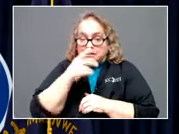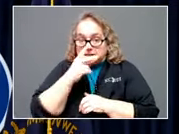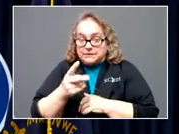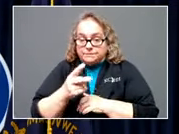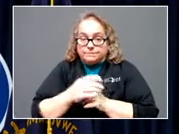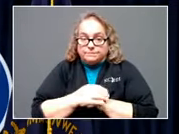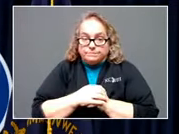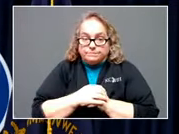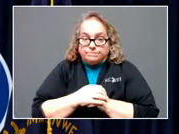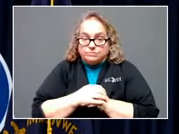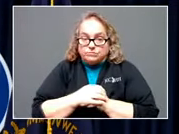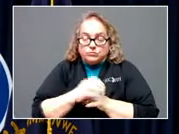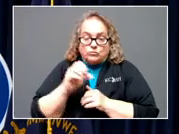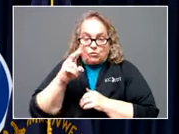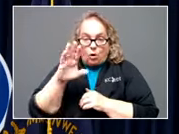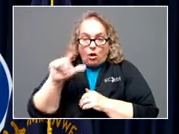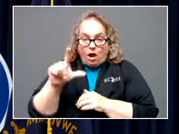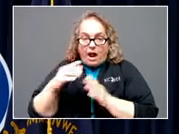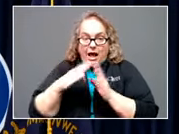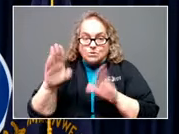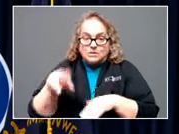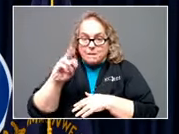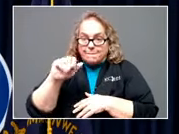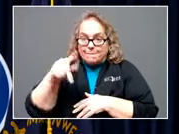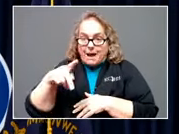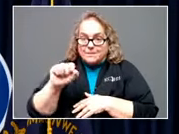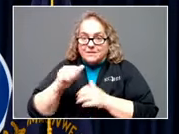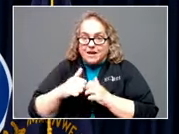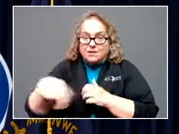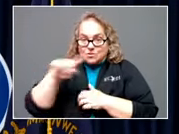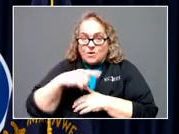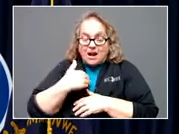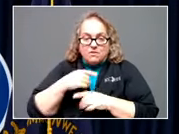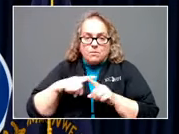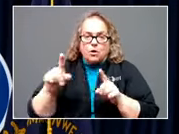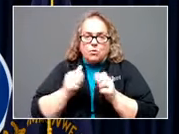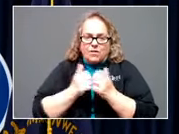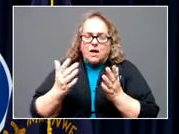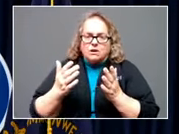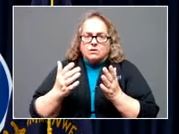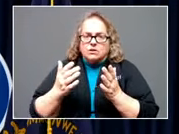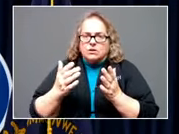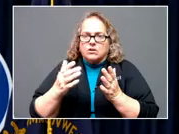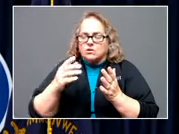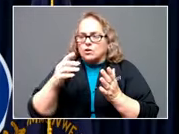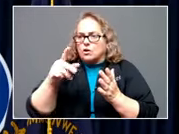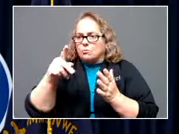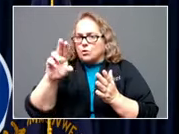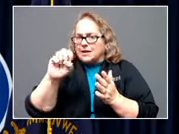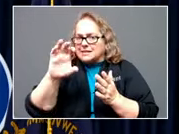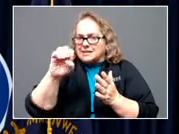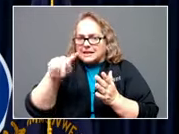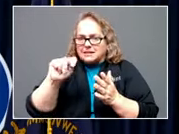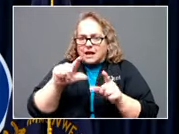the overall house maps that I think everybody else has, but without the precinct level data, it's hard to have an analysis there. We haven't seen